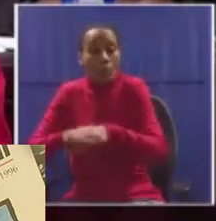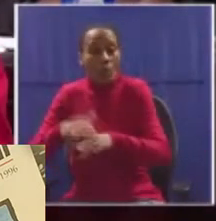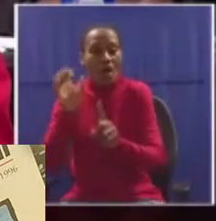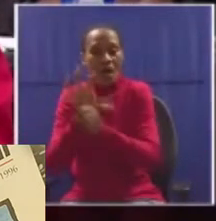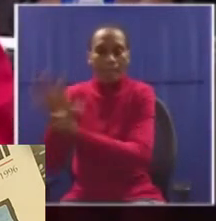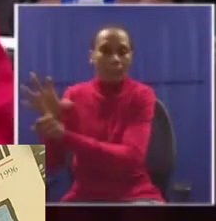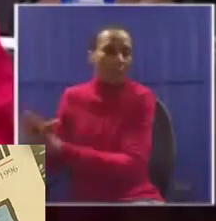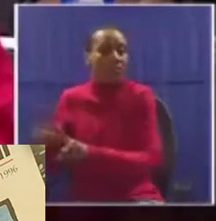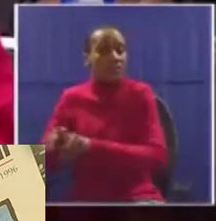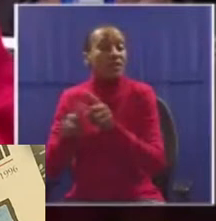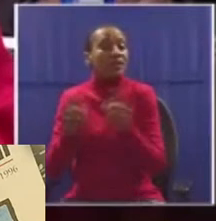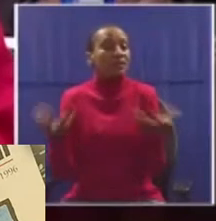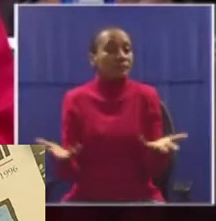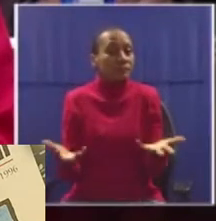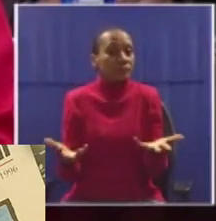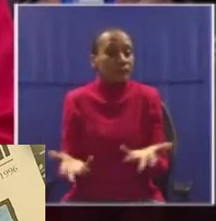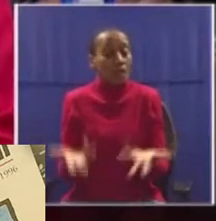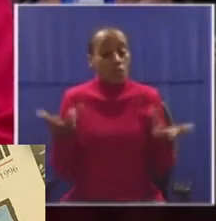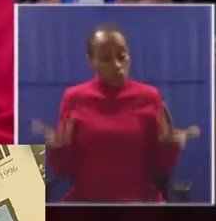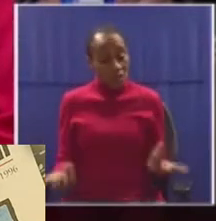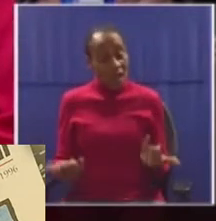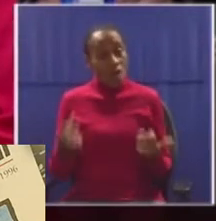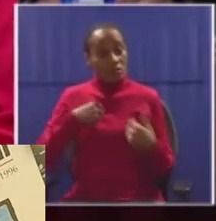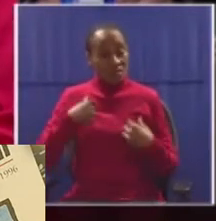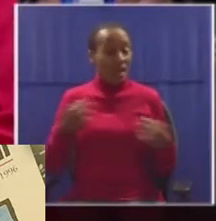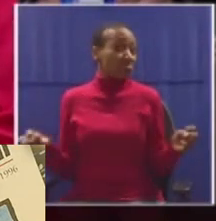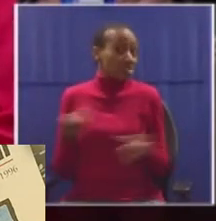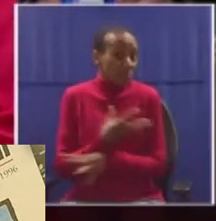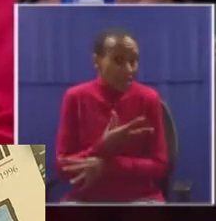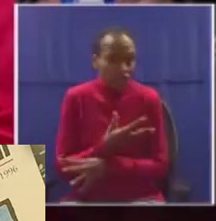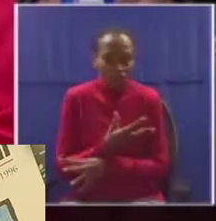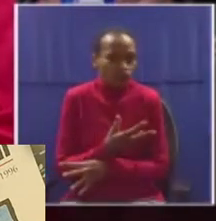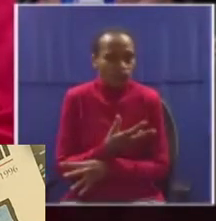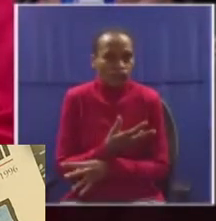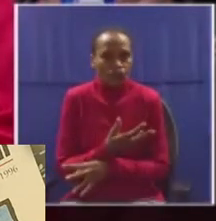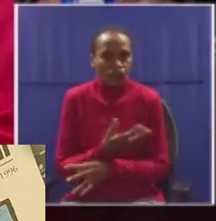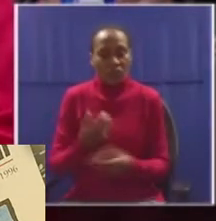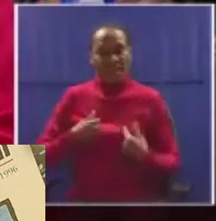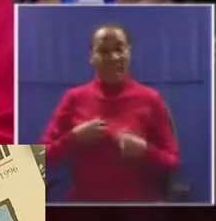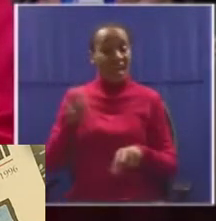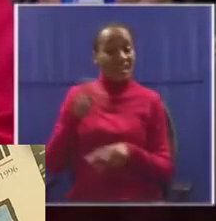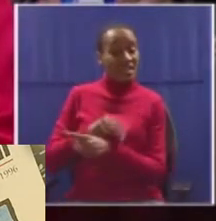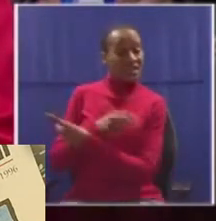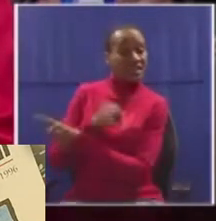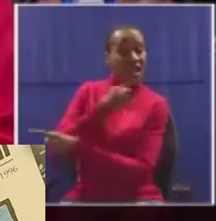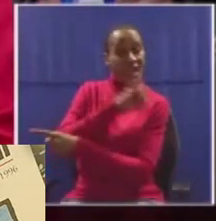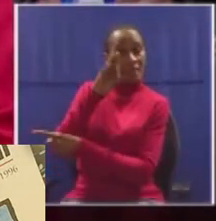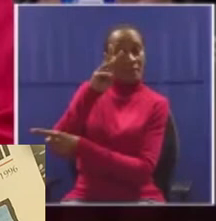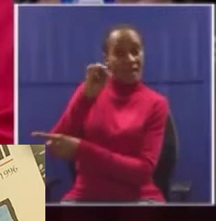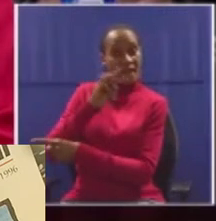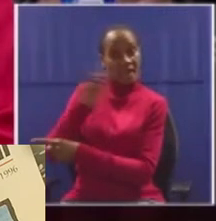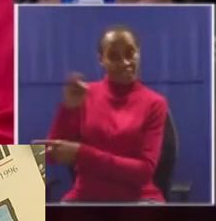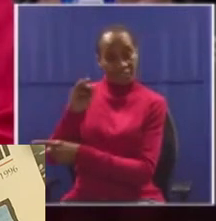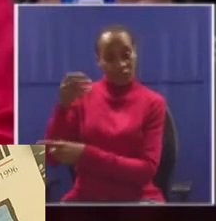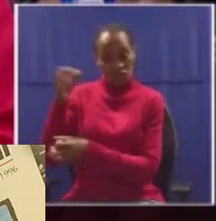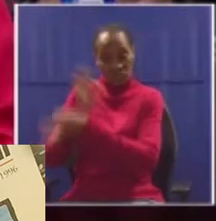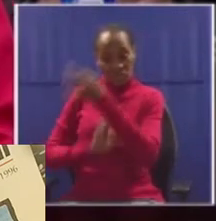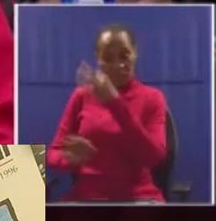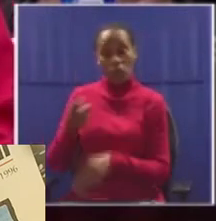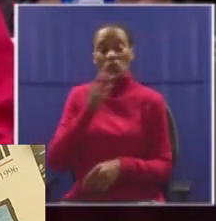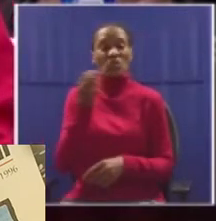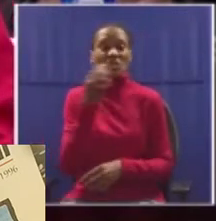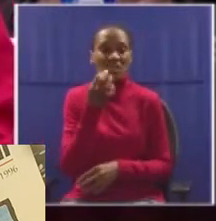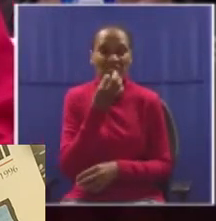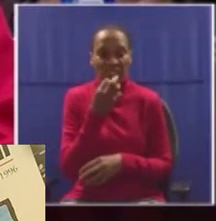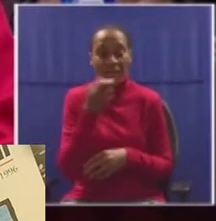the greatest thing of South Africa should not come as a surprise to anyone and we do not need the IMF and its bodies to tell us that we are harboring